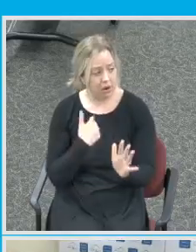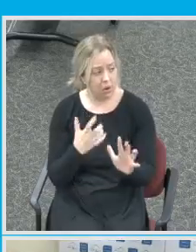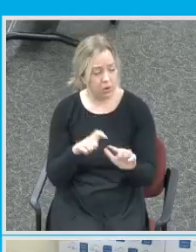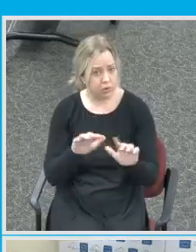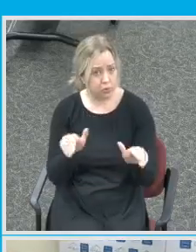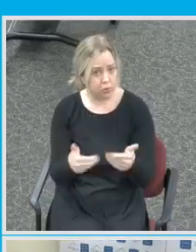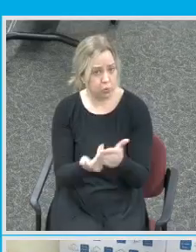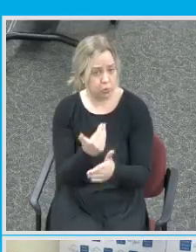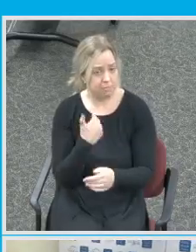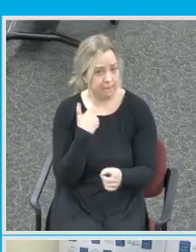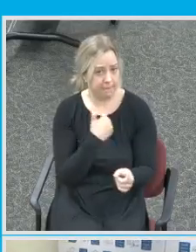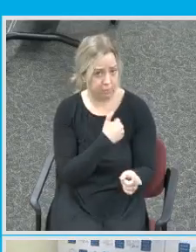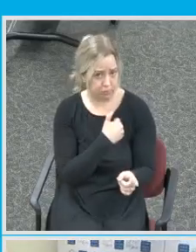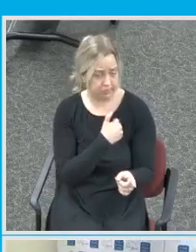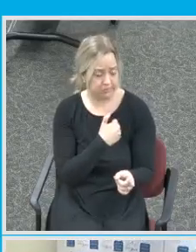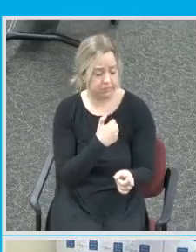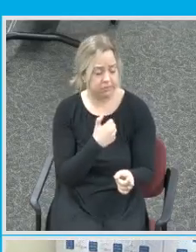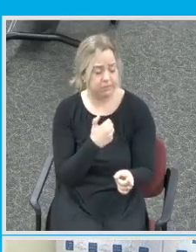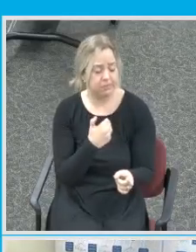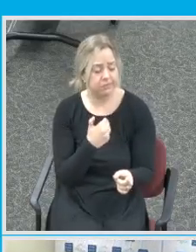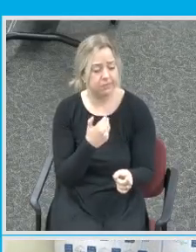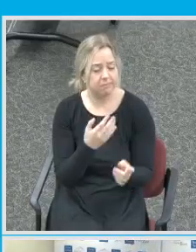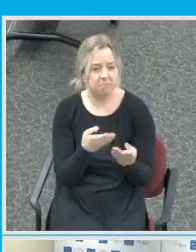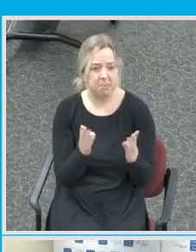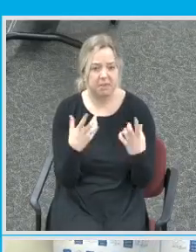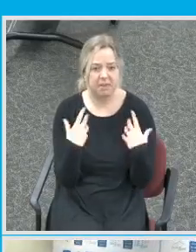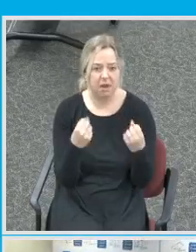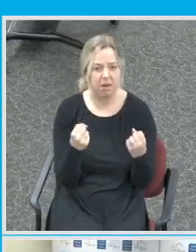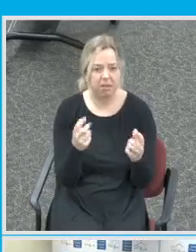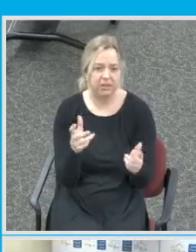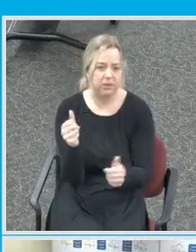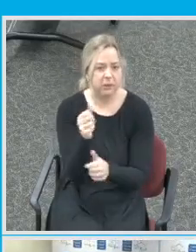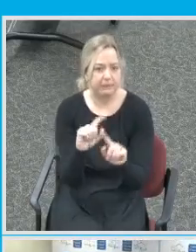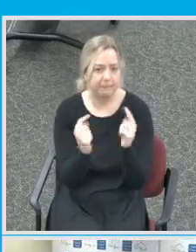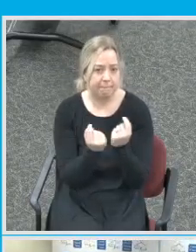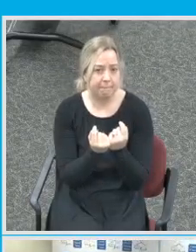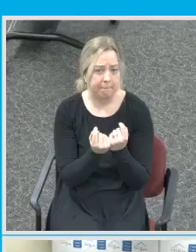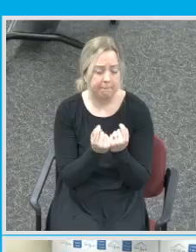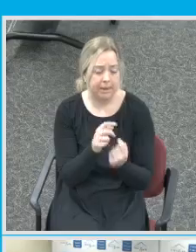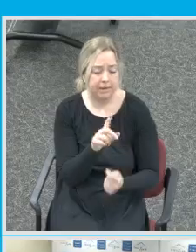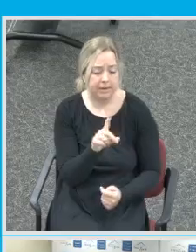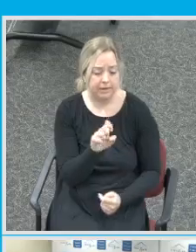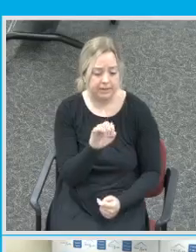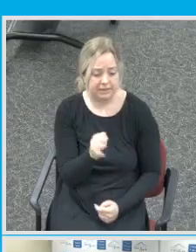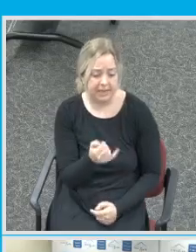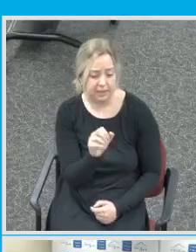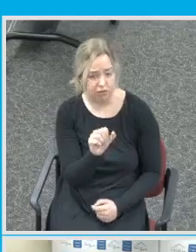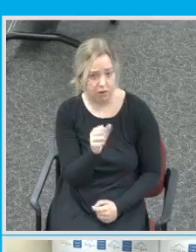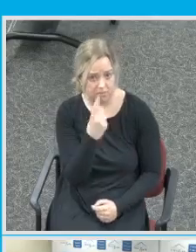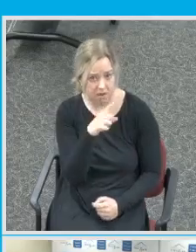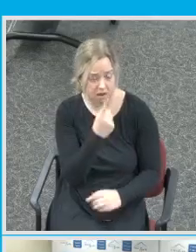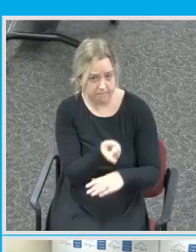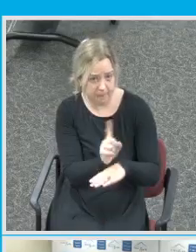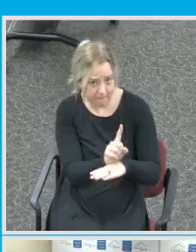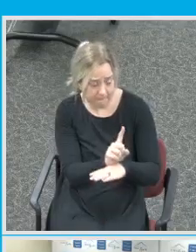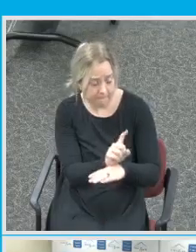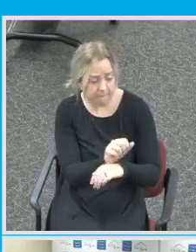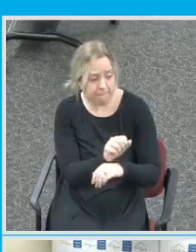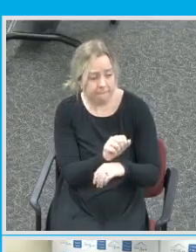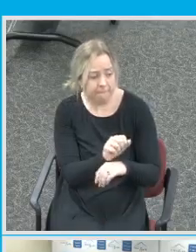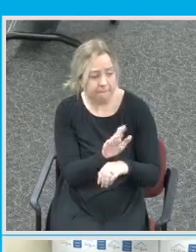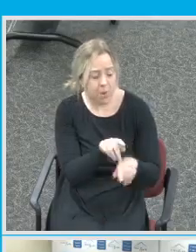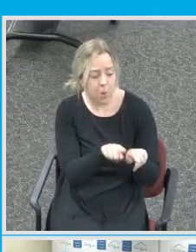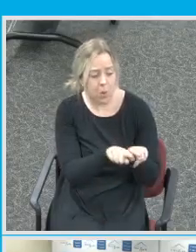new members of our public health executive team. If Daisha Hutchin could come up, please, and then